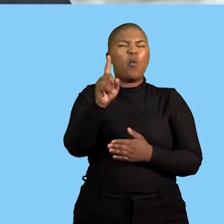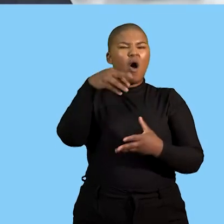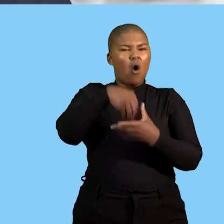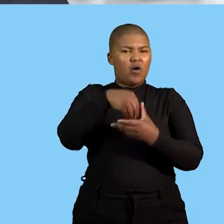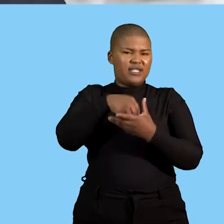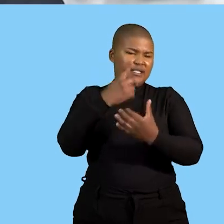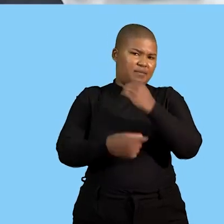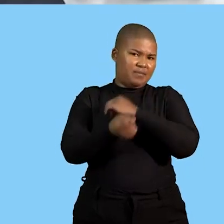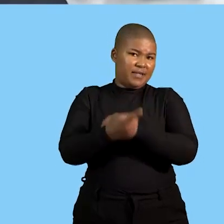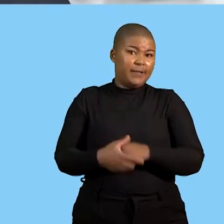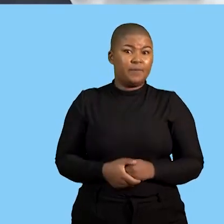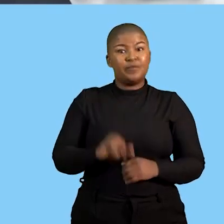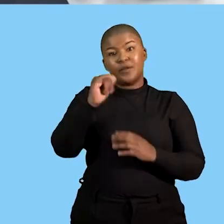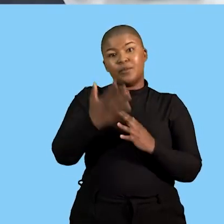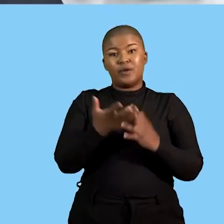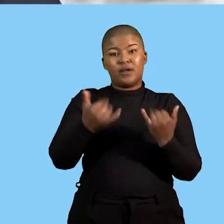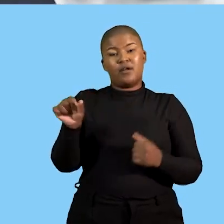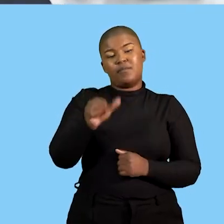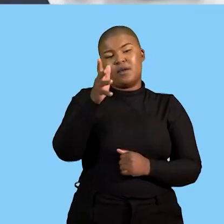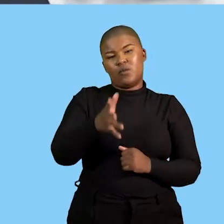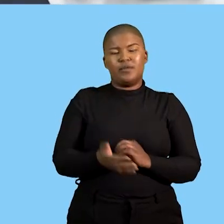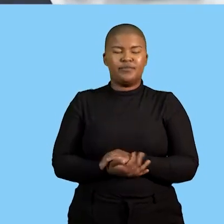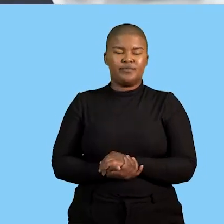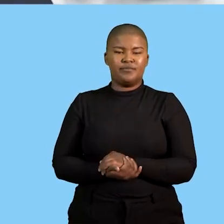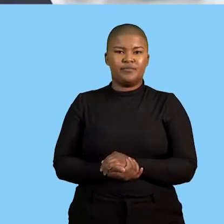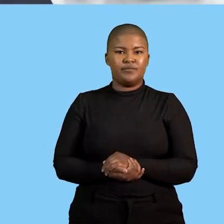the content is talking about. So let us take a short